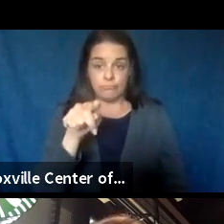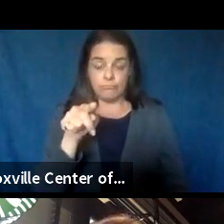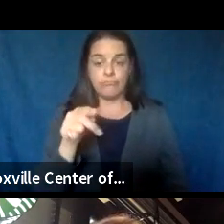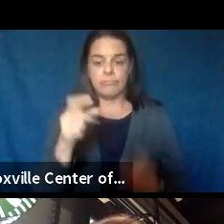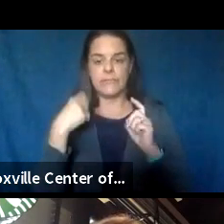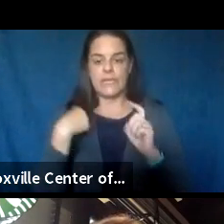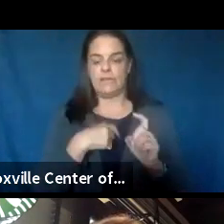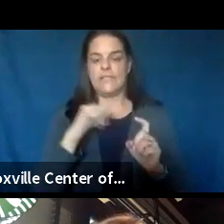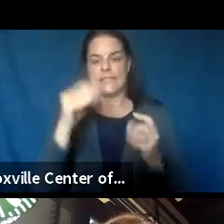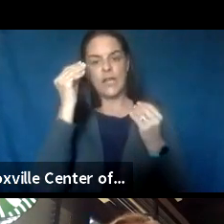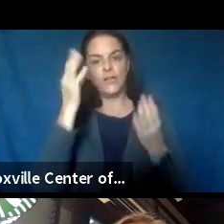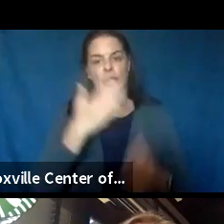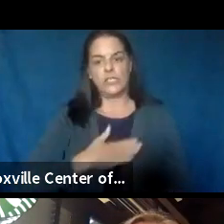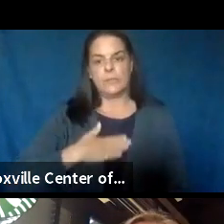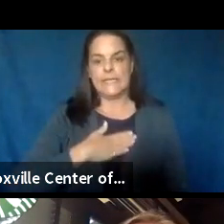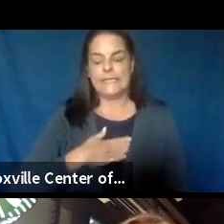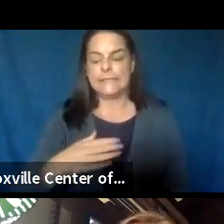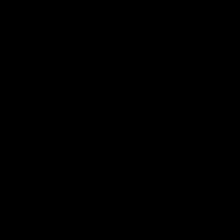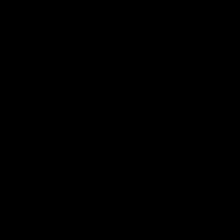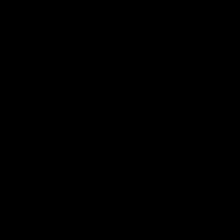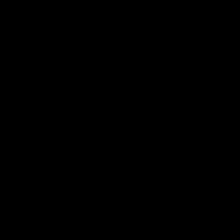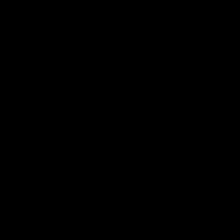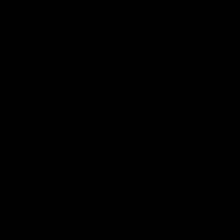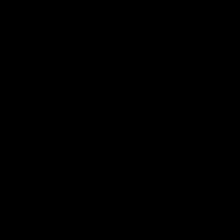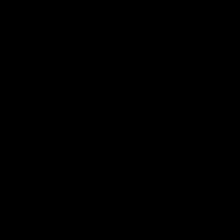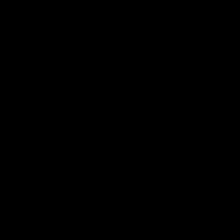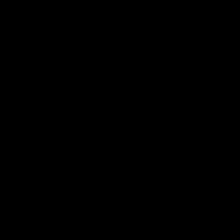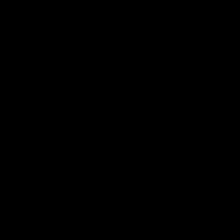that information, please.